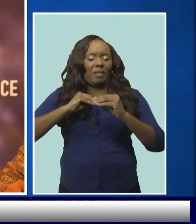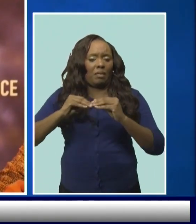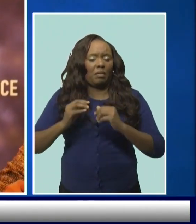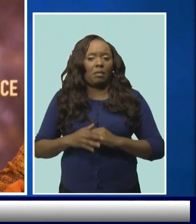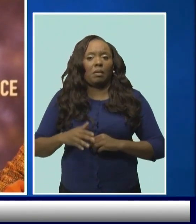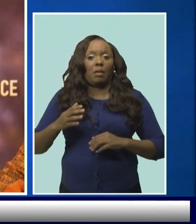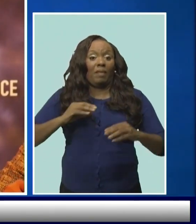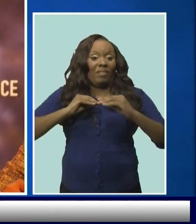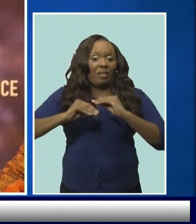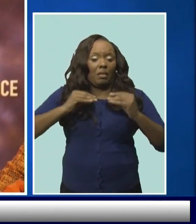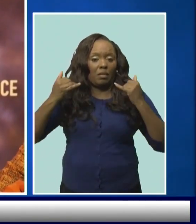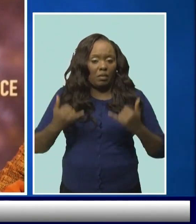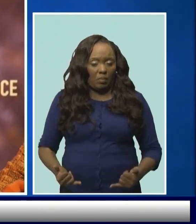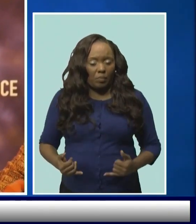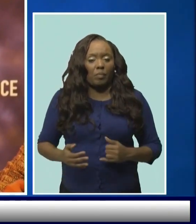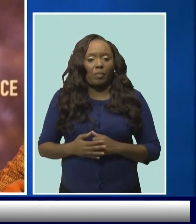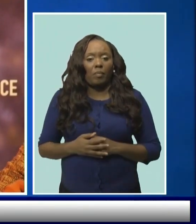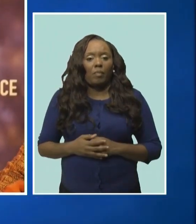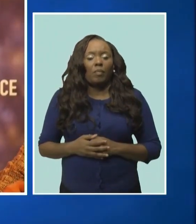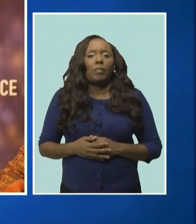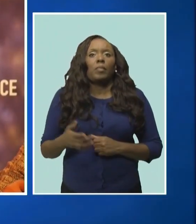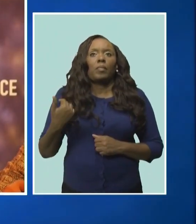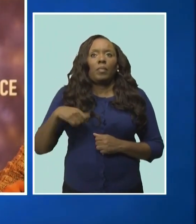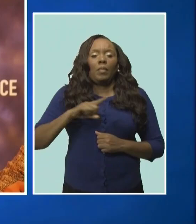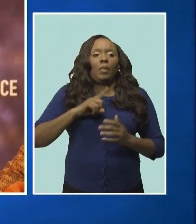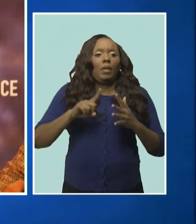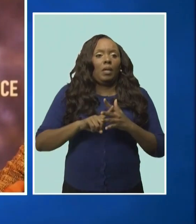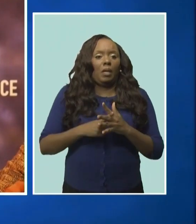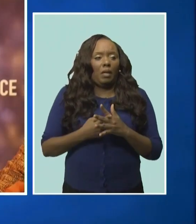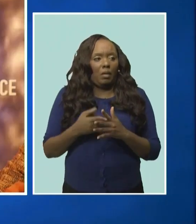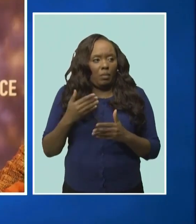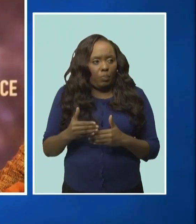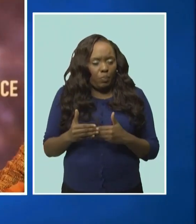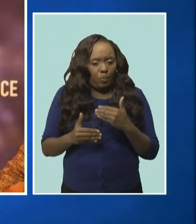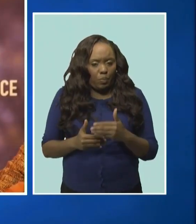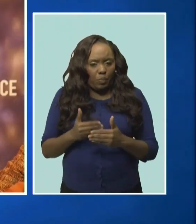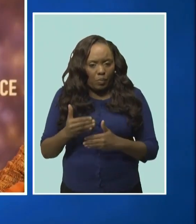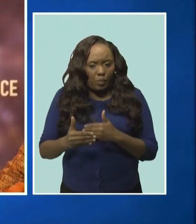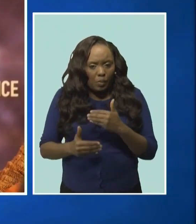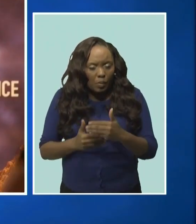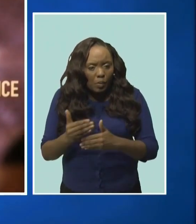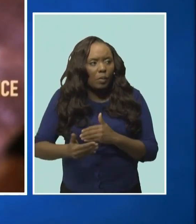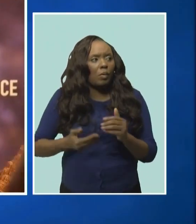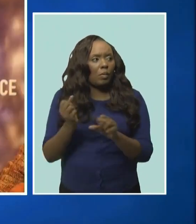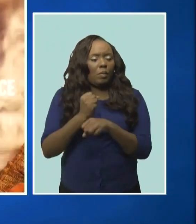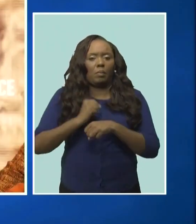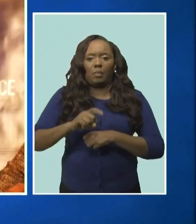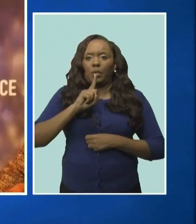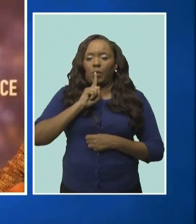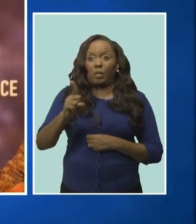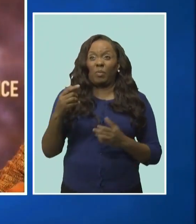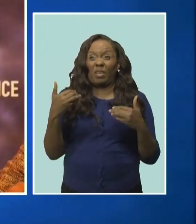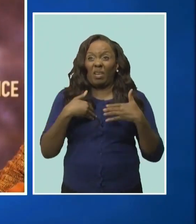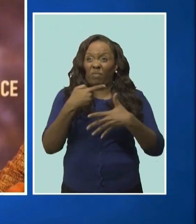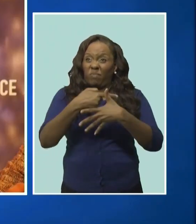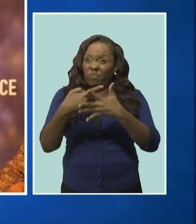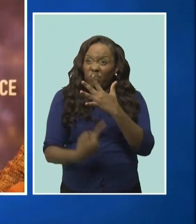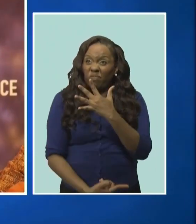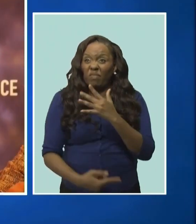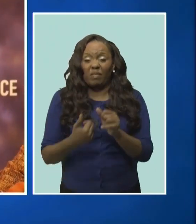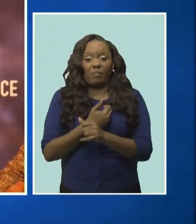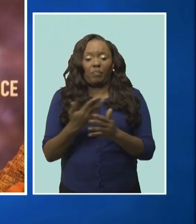now. So we've begun to make some inroads in terms of ensuring that we have a